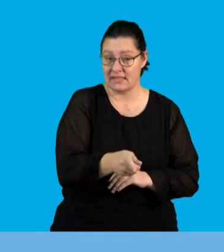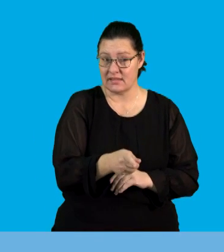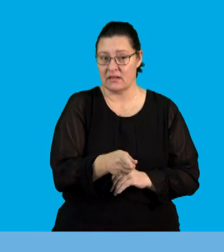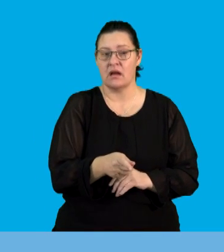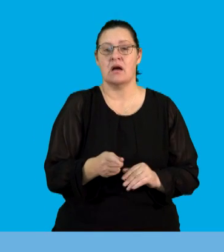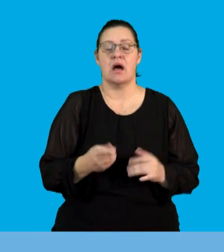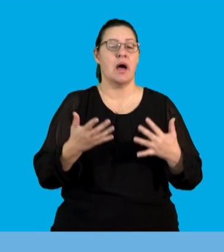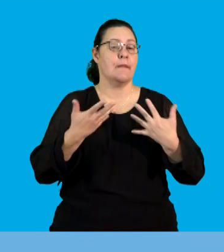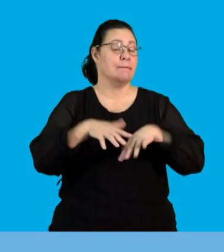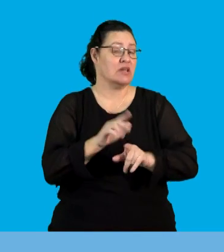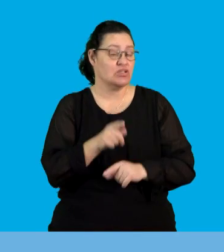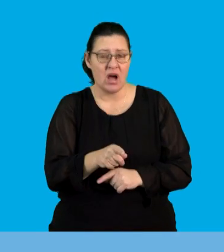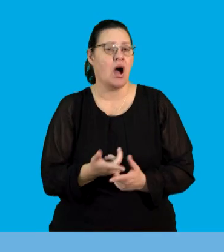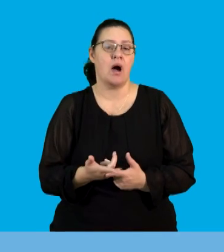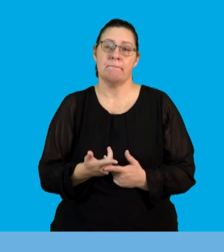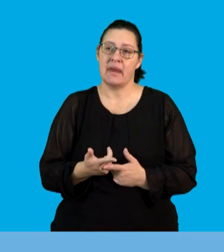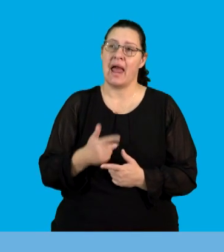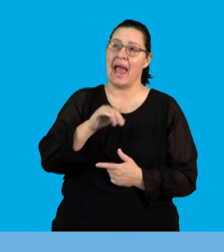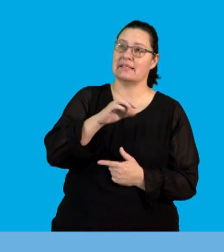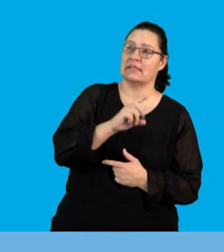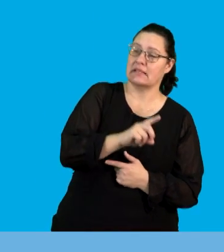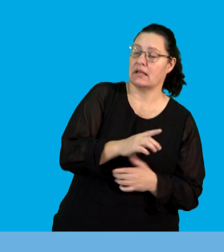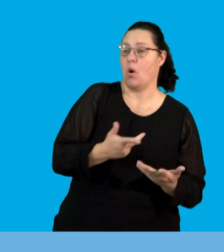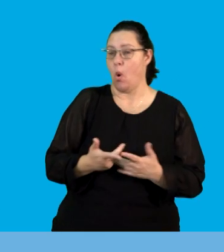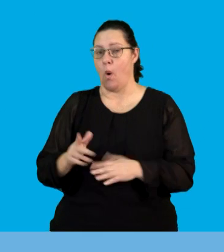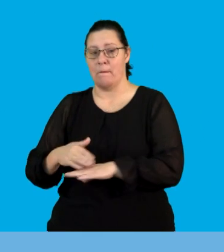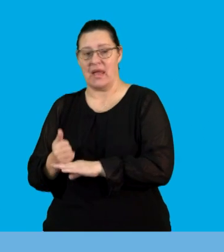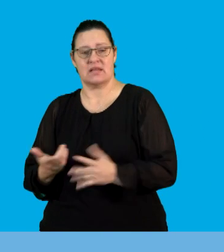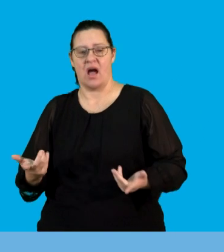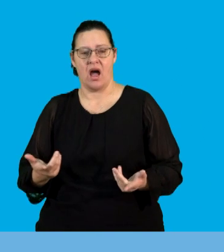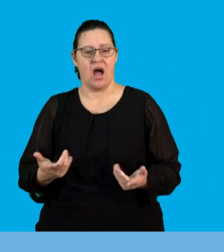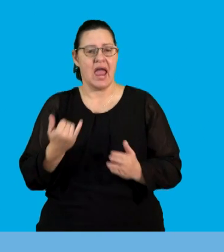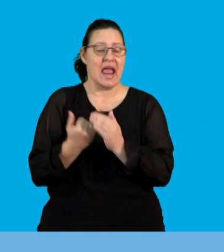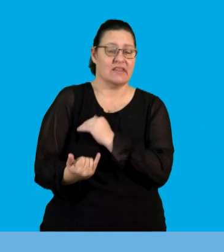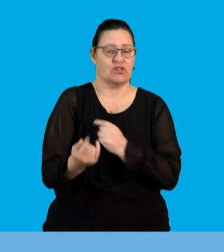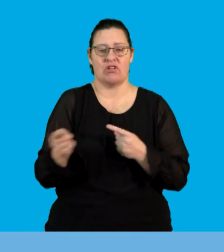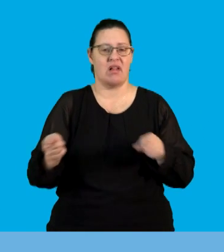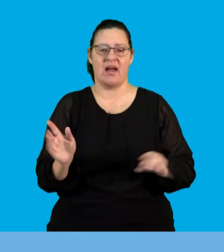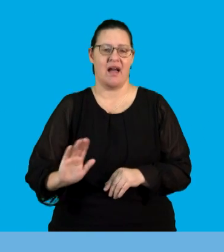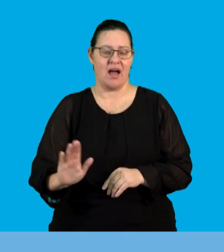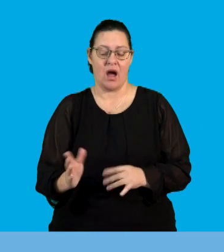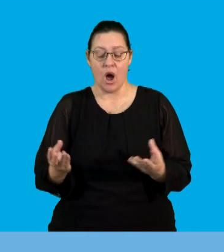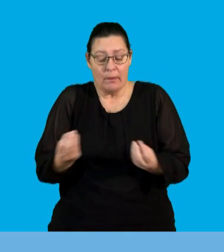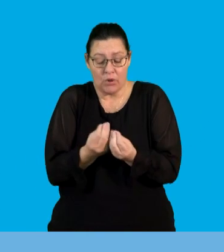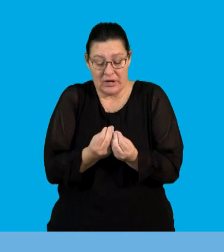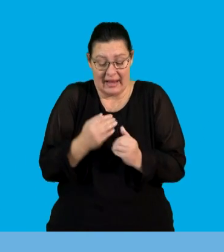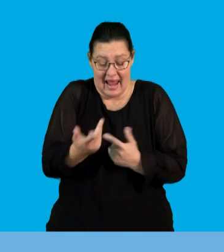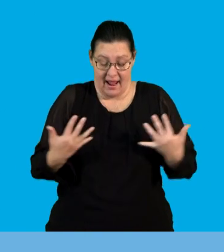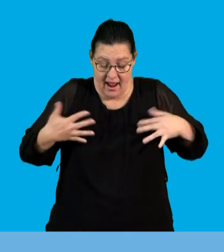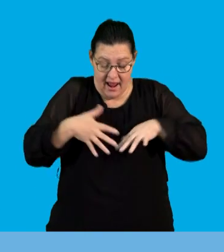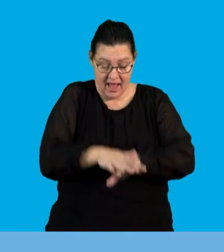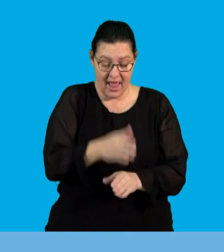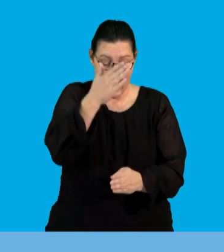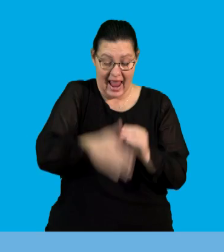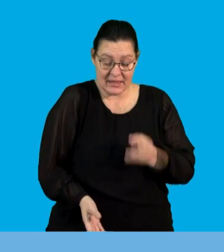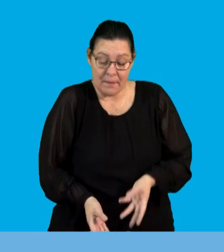acid-base reaction or an acid-base mixture, it is not as acidic or basic as the individual starting solution. So the product that